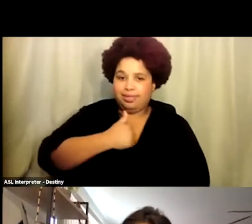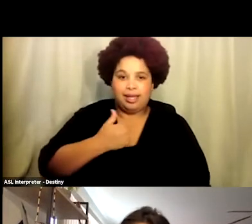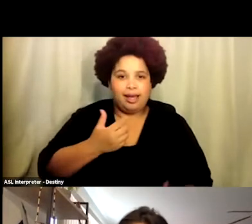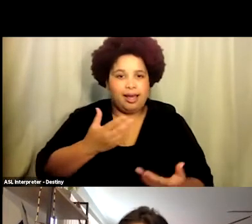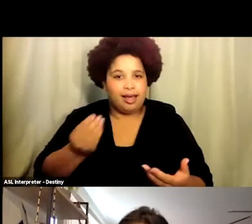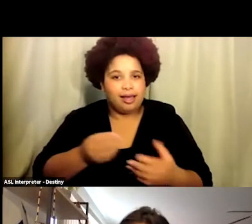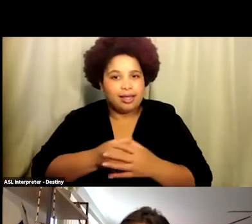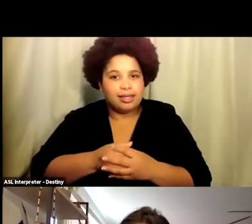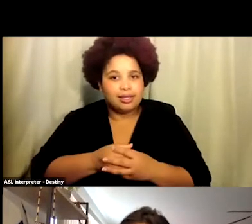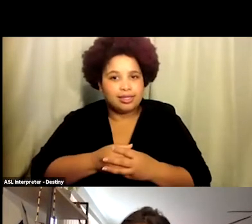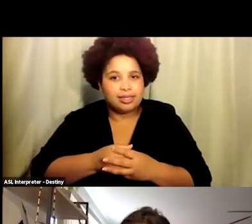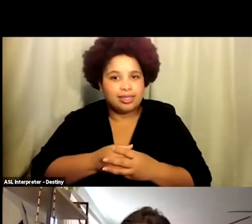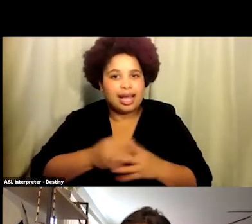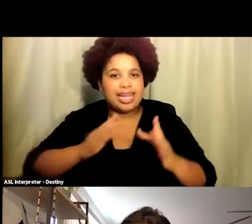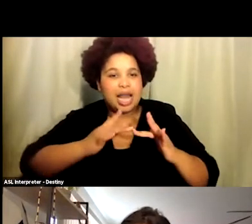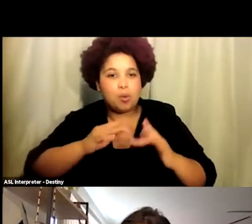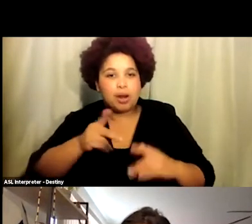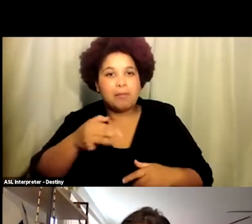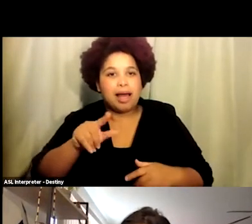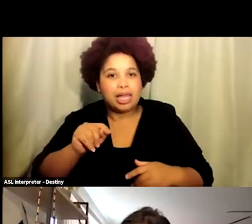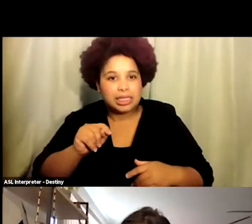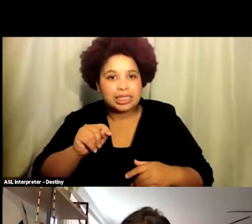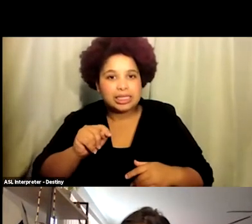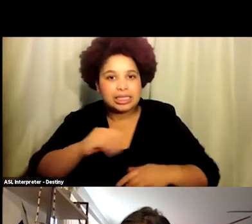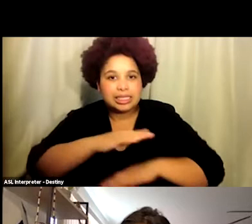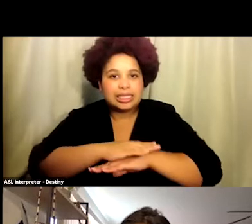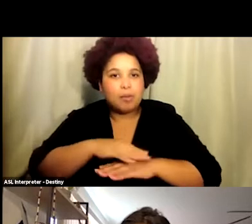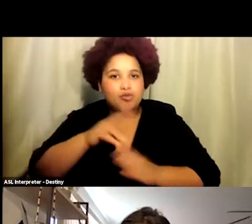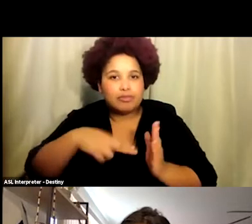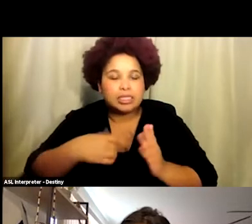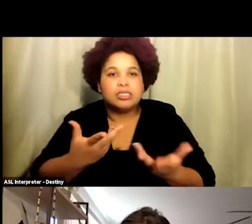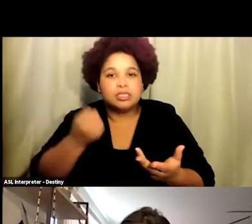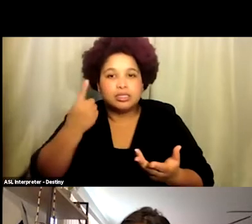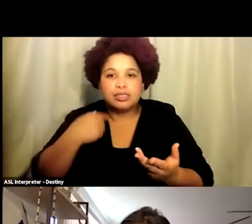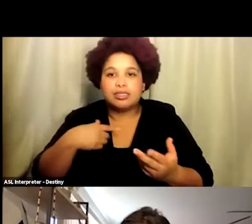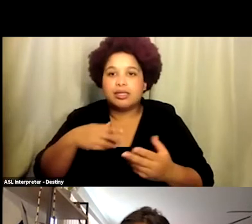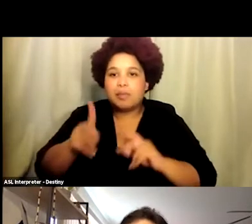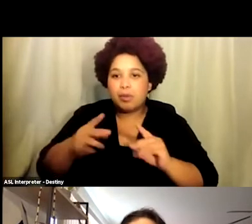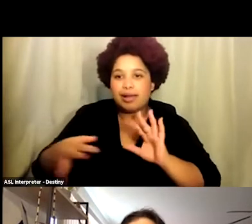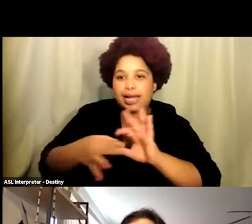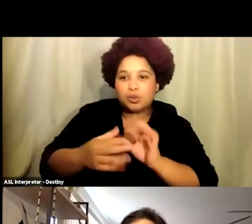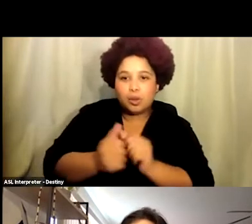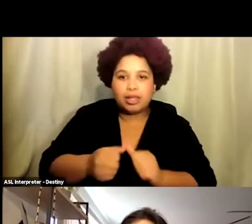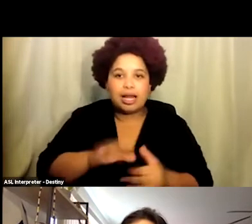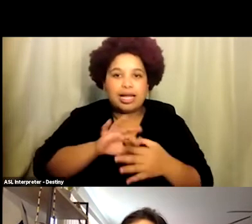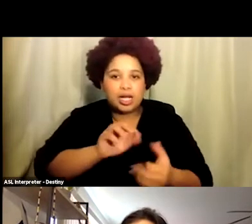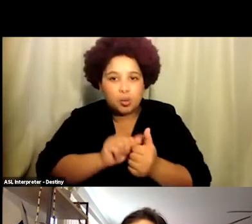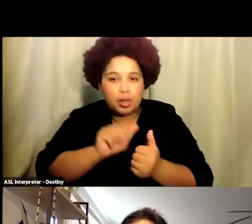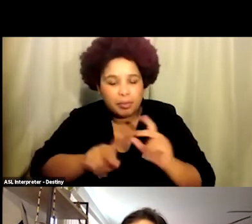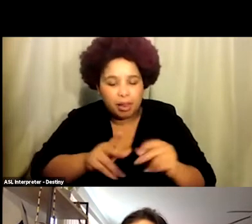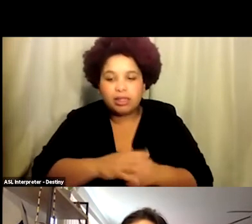And at a network pilot table read. And Assaf was like, oh, okay. You know, here's some people to connect to. And I kind of connected to people. And